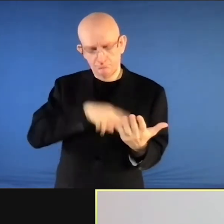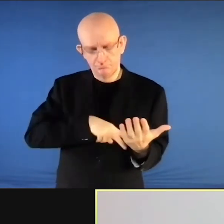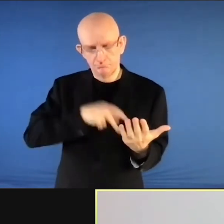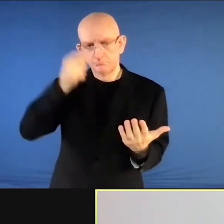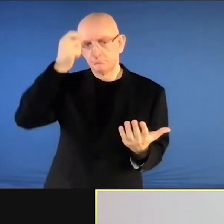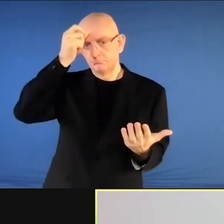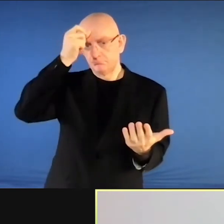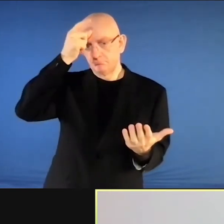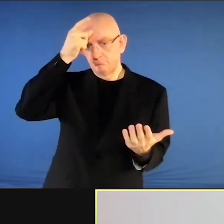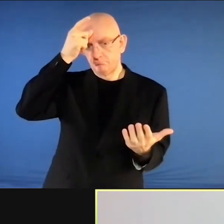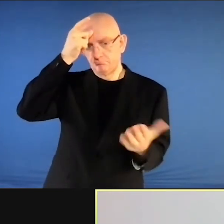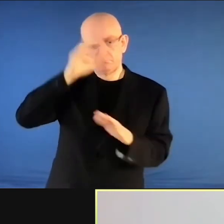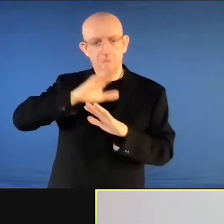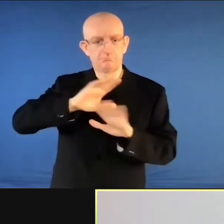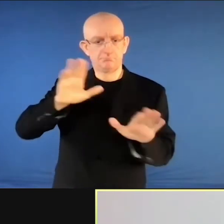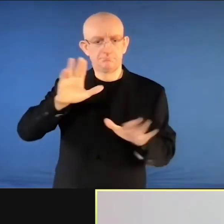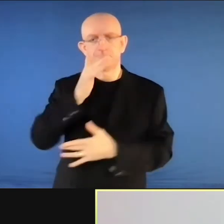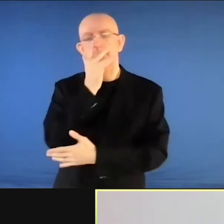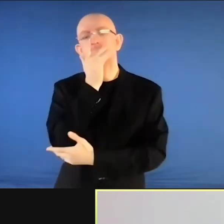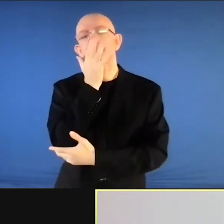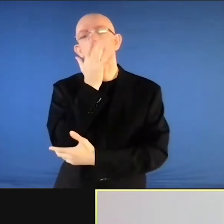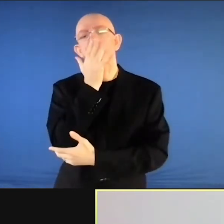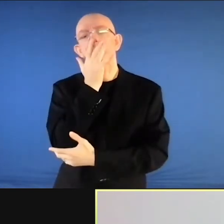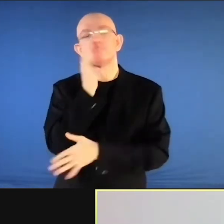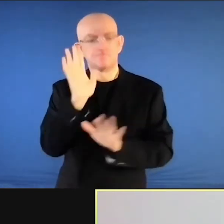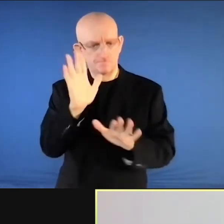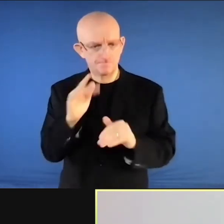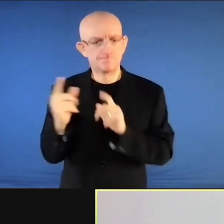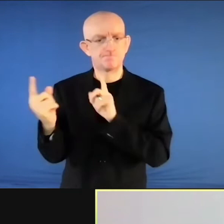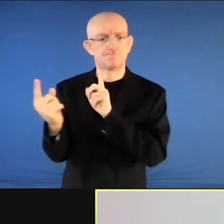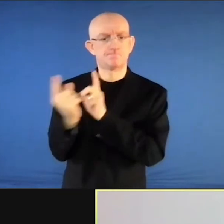part of the interview. So